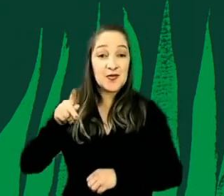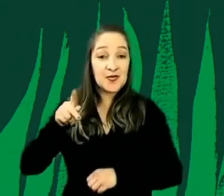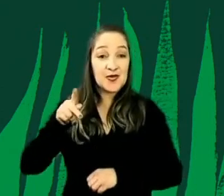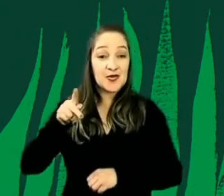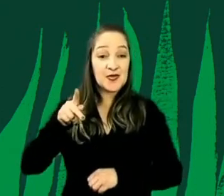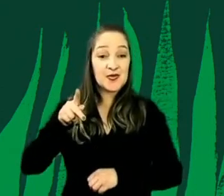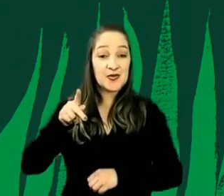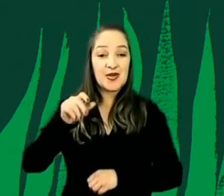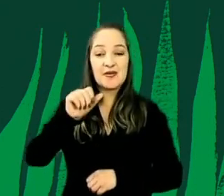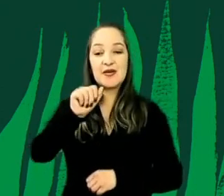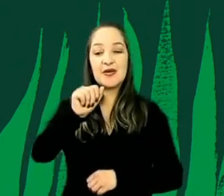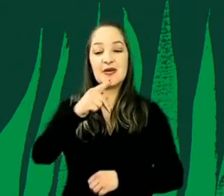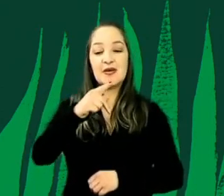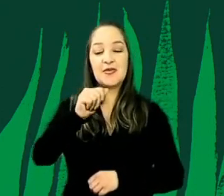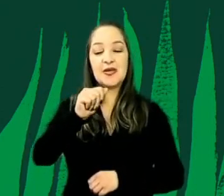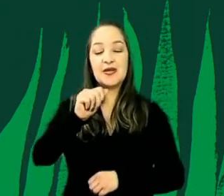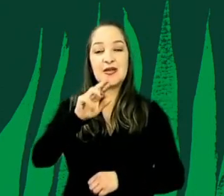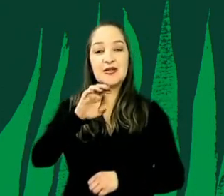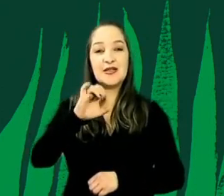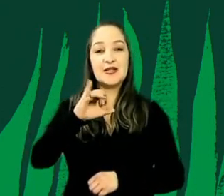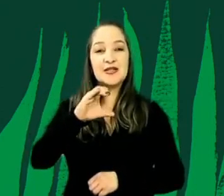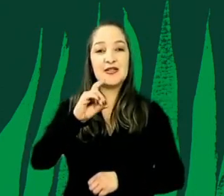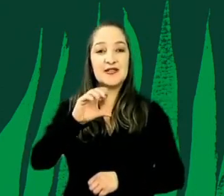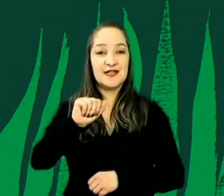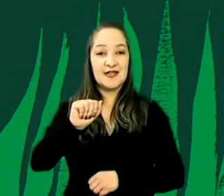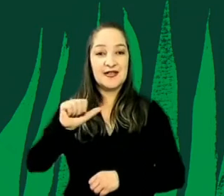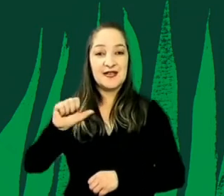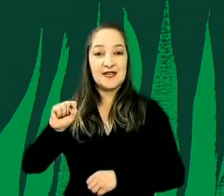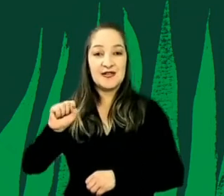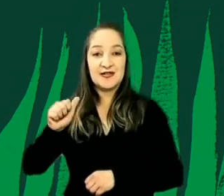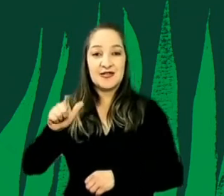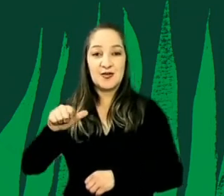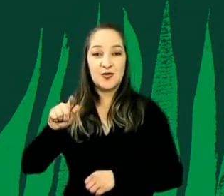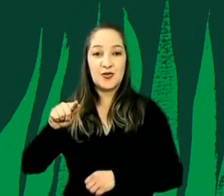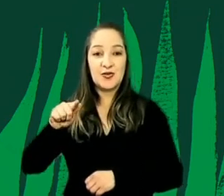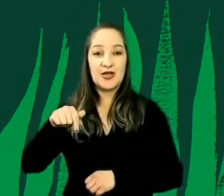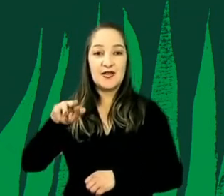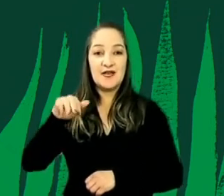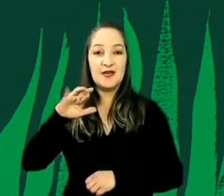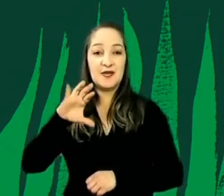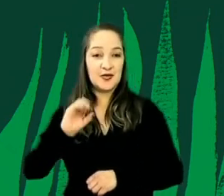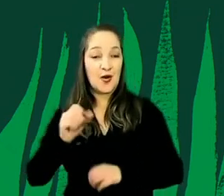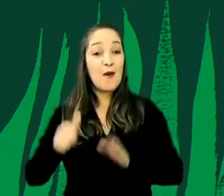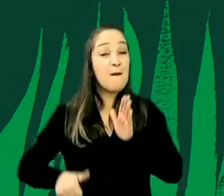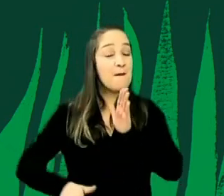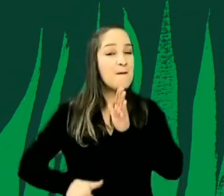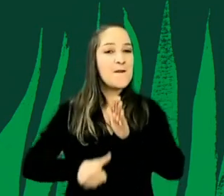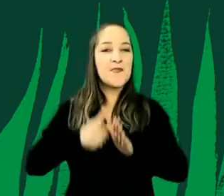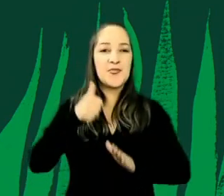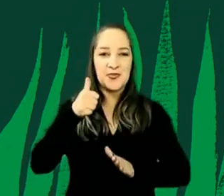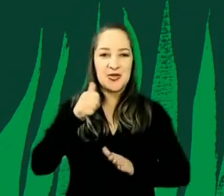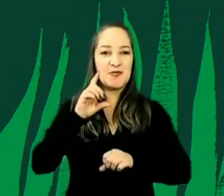Professor Aparecida Salgueiro's dissertation was published, and the first